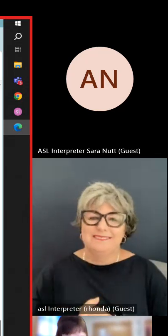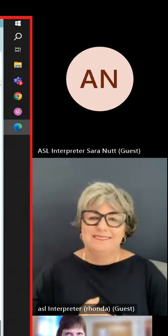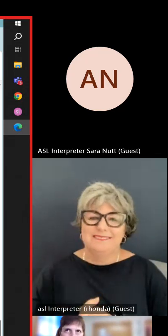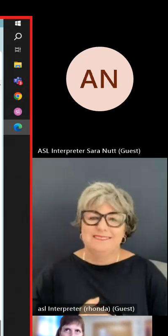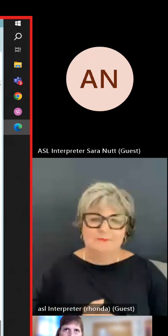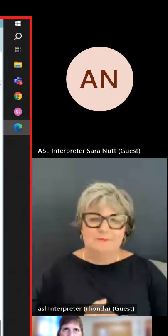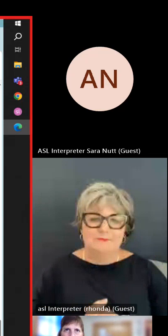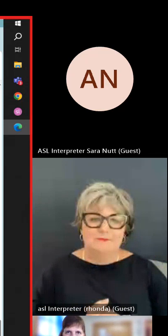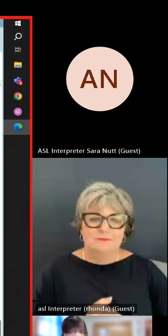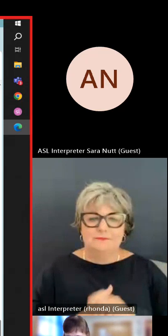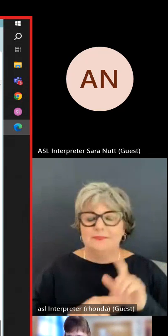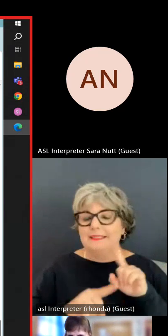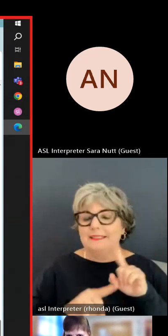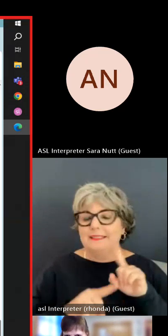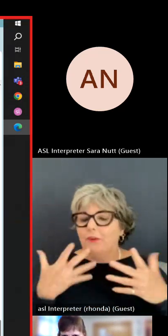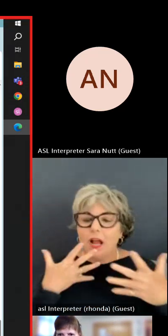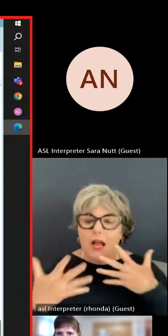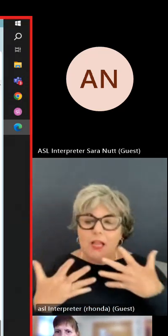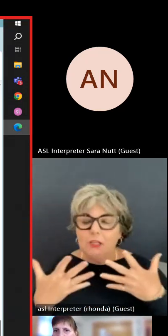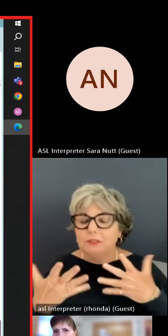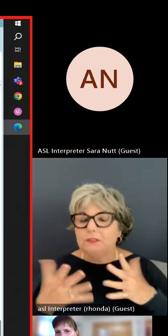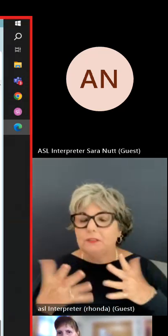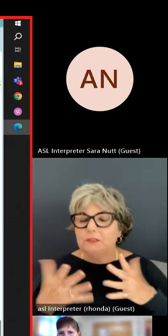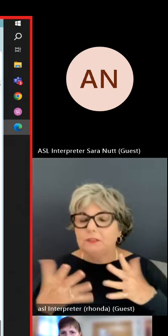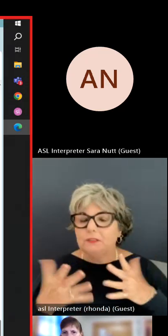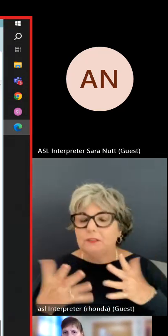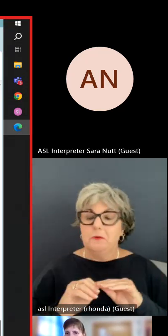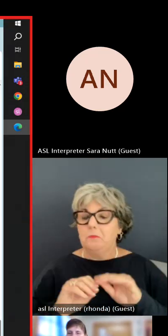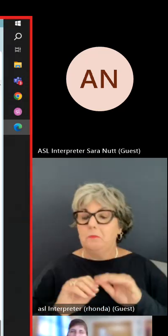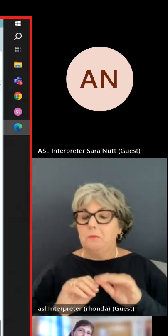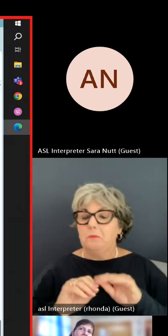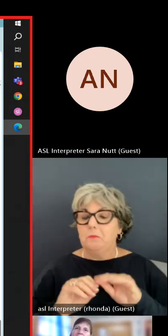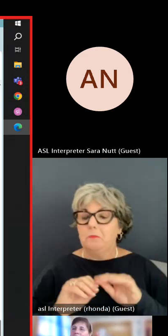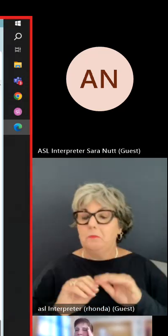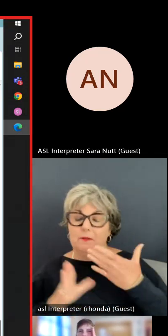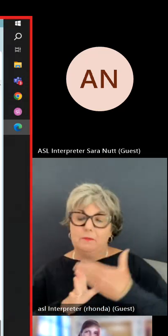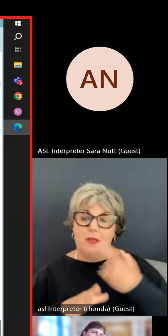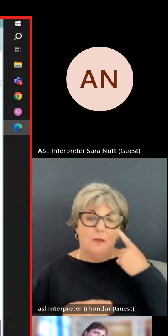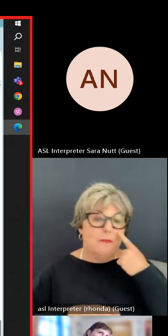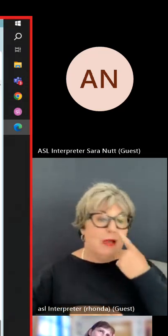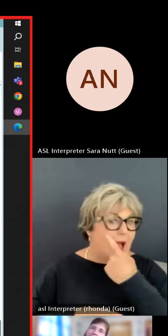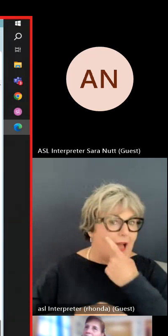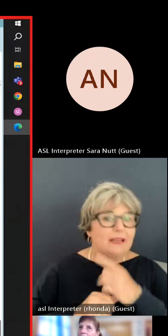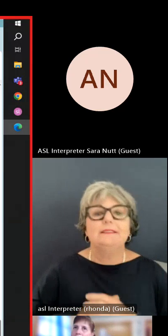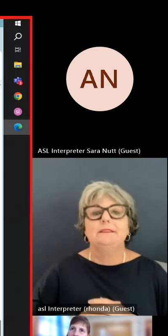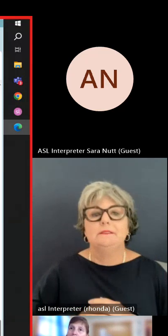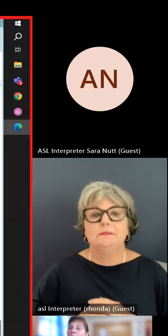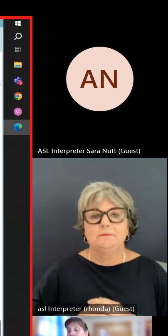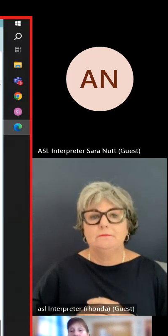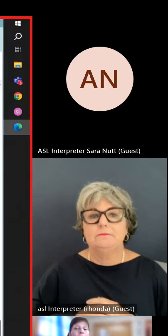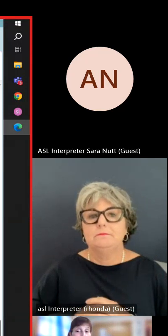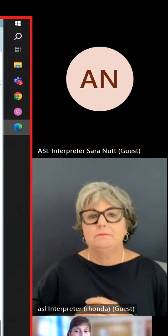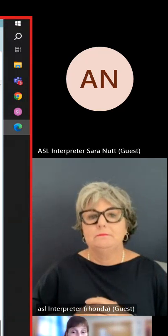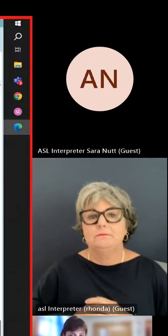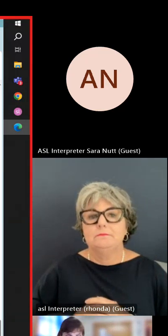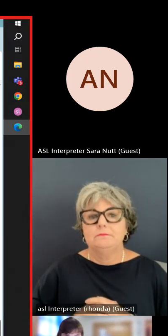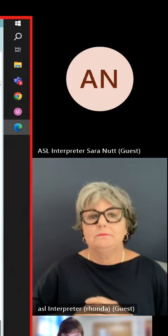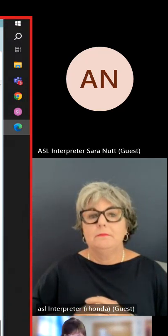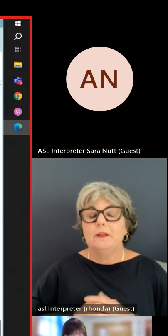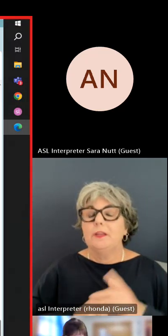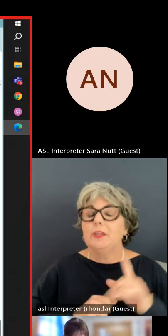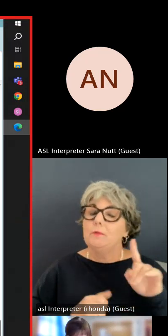Yeah, there's different colors. The bright colors are messing with my eyes. Yeah, you want to make it